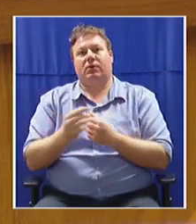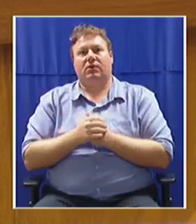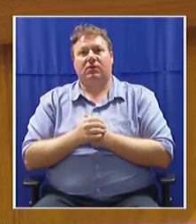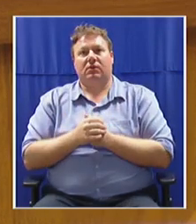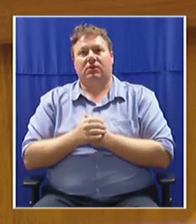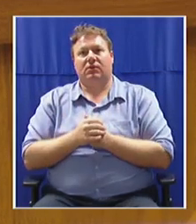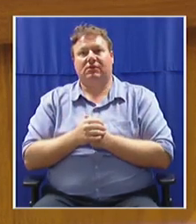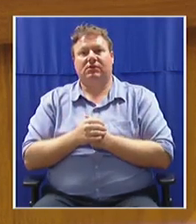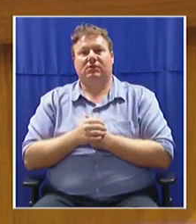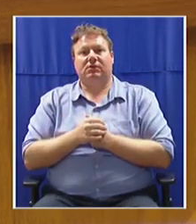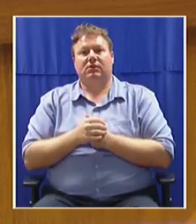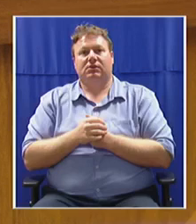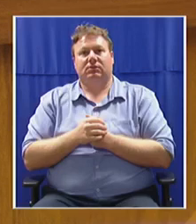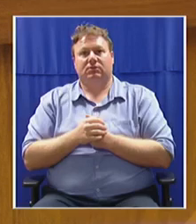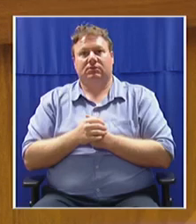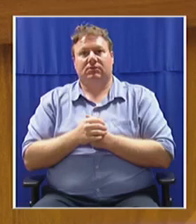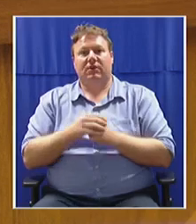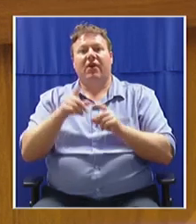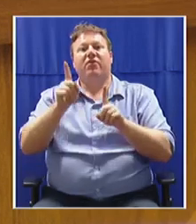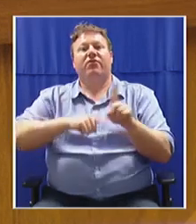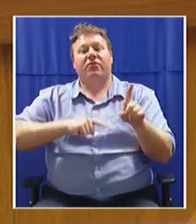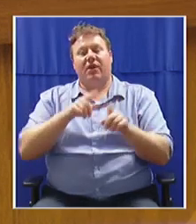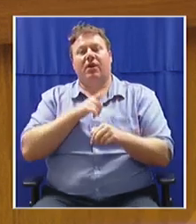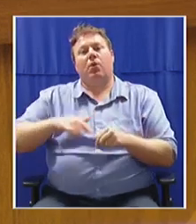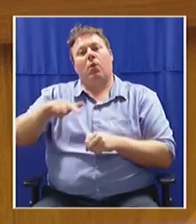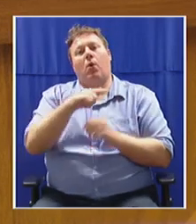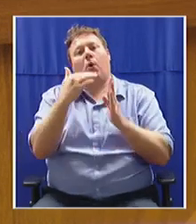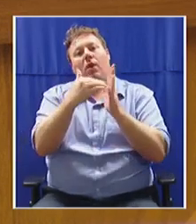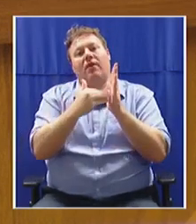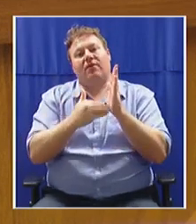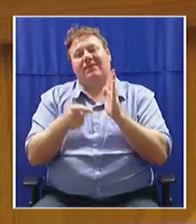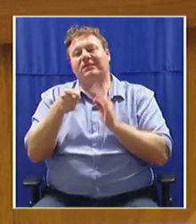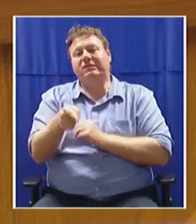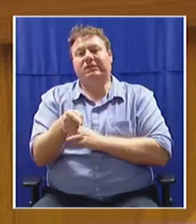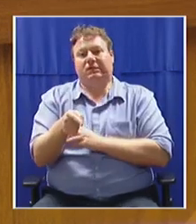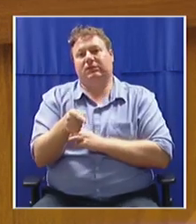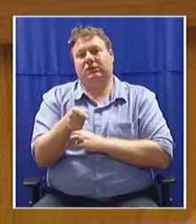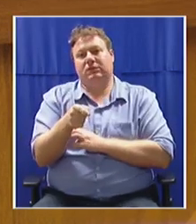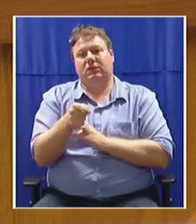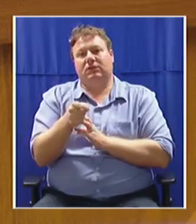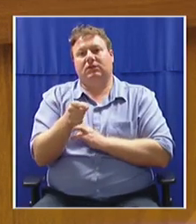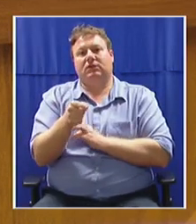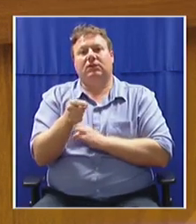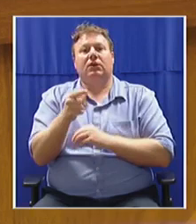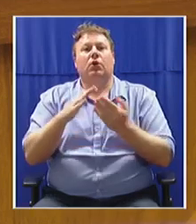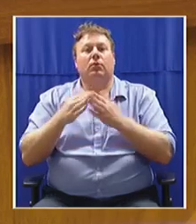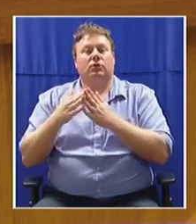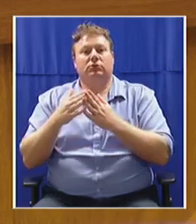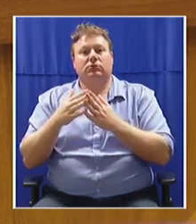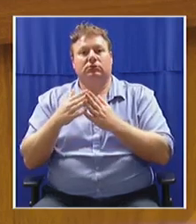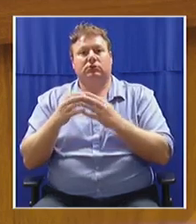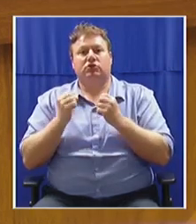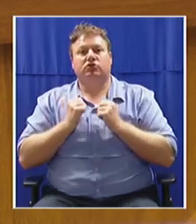failure at the local level tends to lead to unnecessary tensions in communities